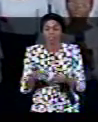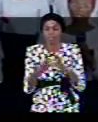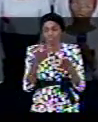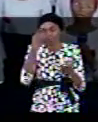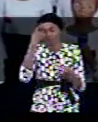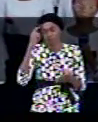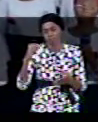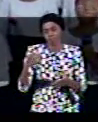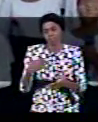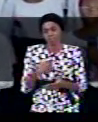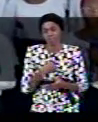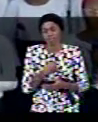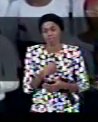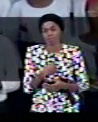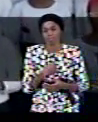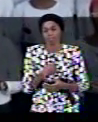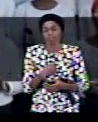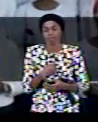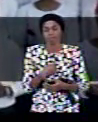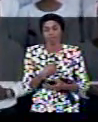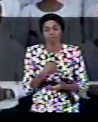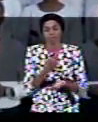Rock of Ages left for me.